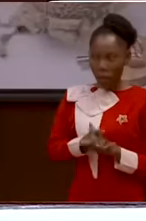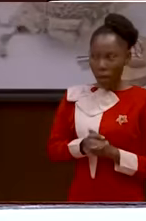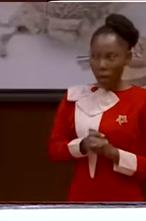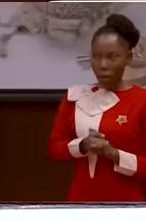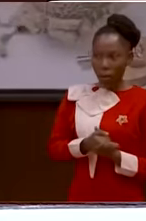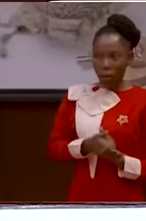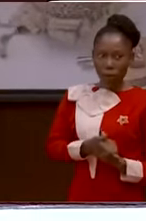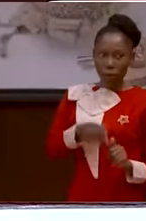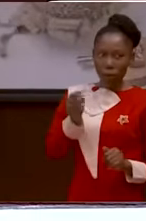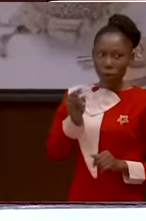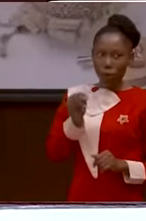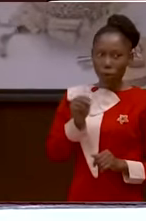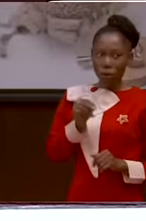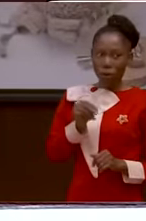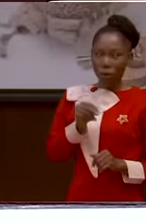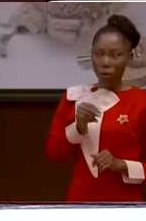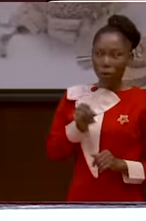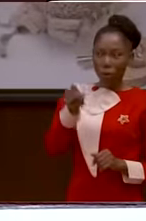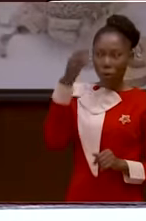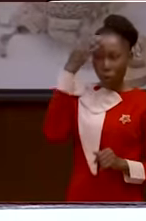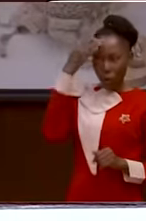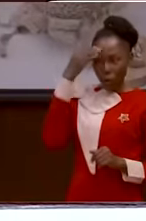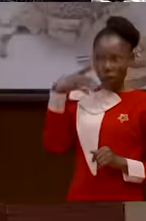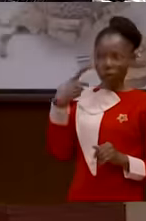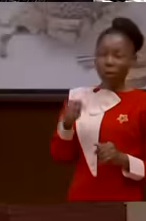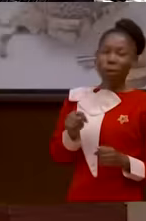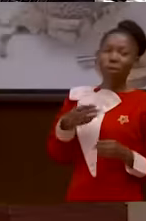child Oluwafemi. No, ma'am. You know the name will change to Olabi now.